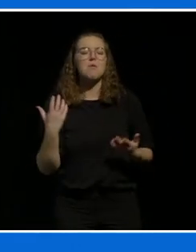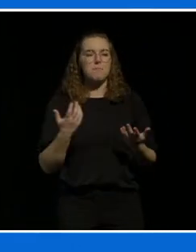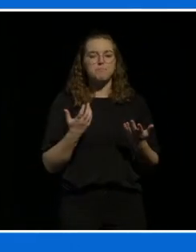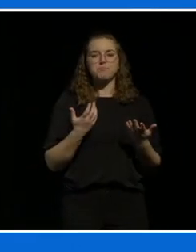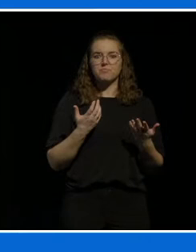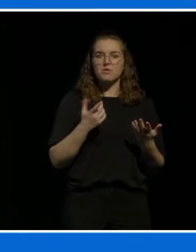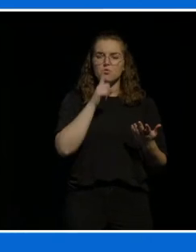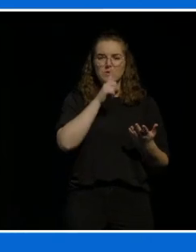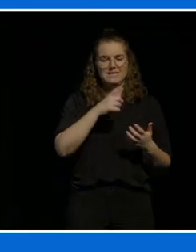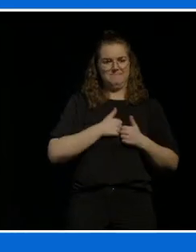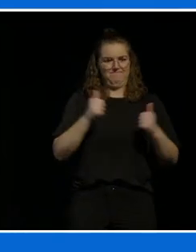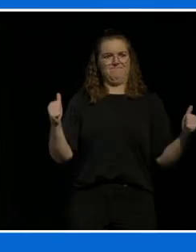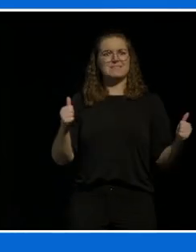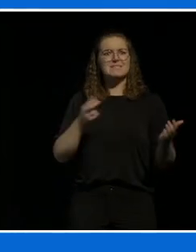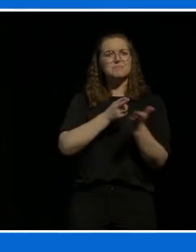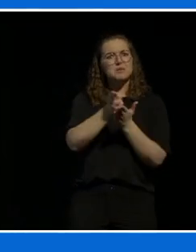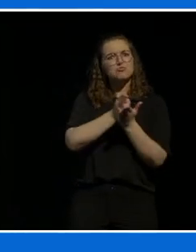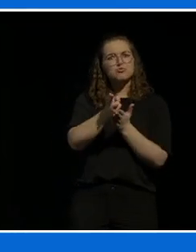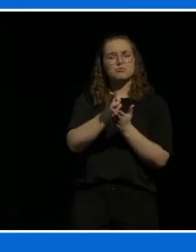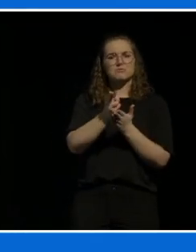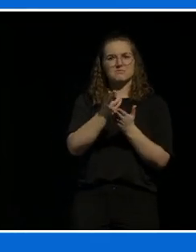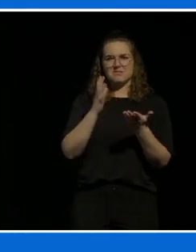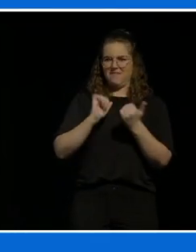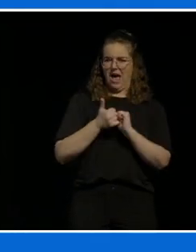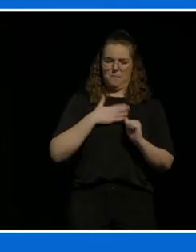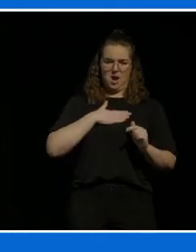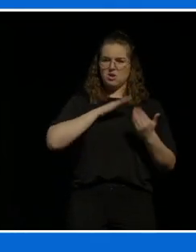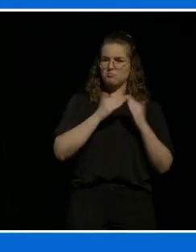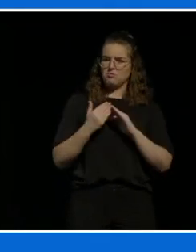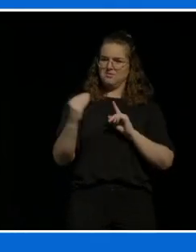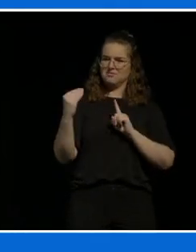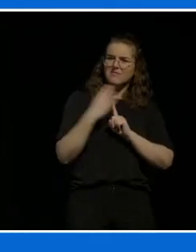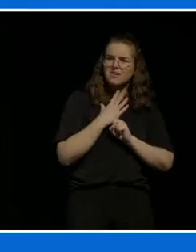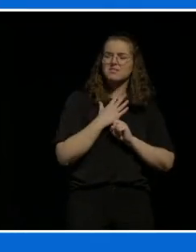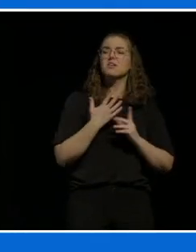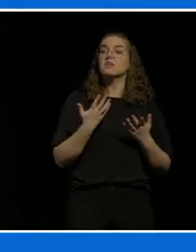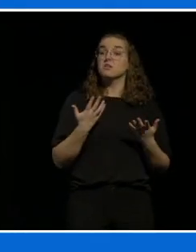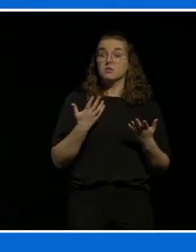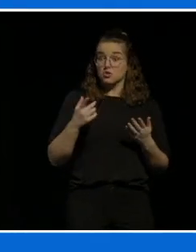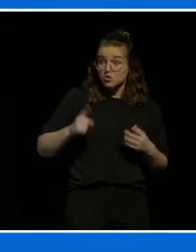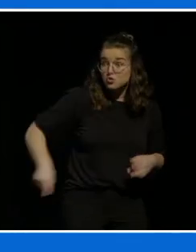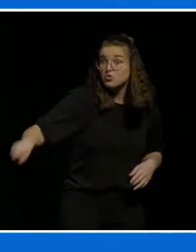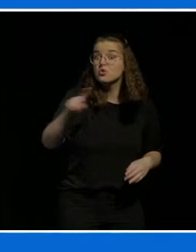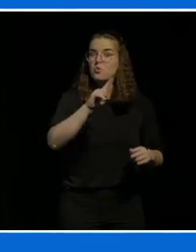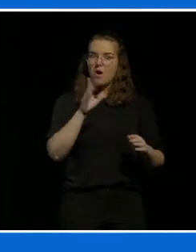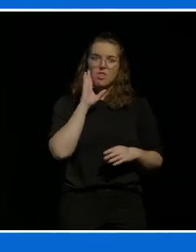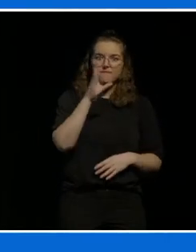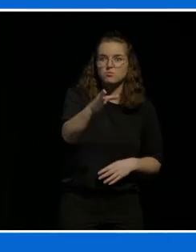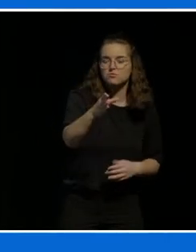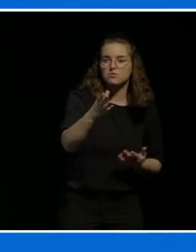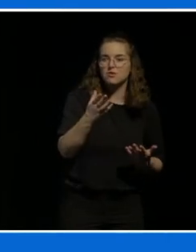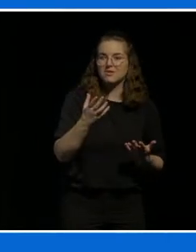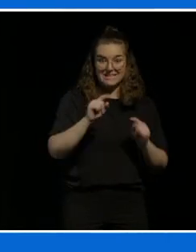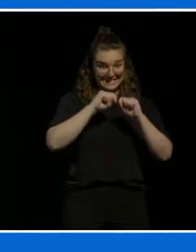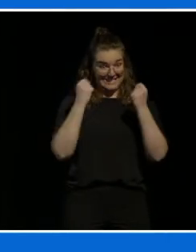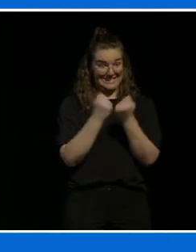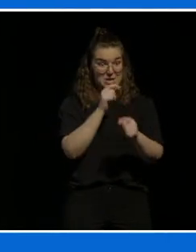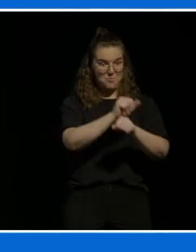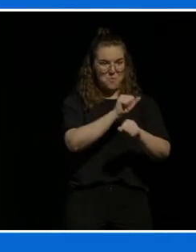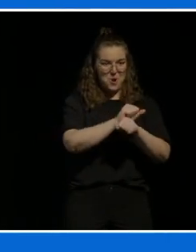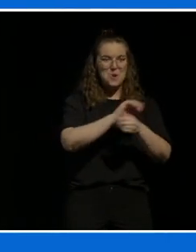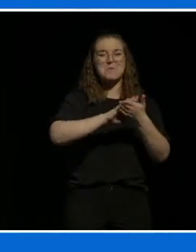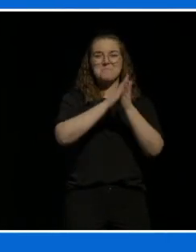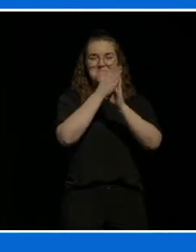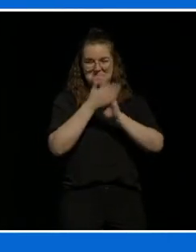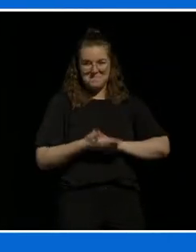truth about what's affecting them in their communities. So youth is the future, you are the future, and I always say, teamwork makes the dream work.